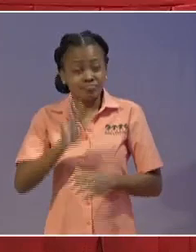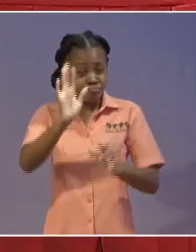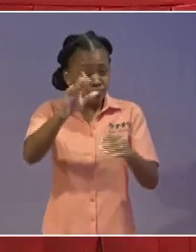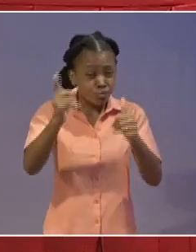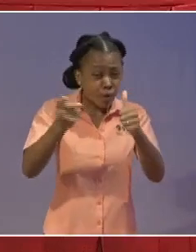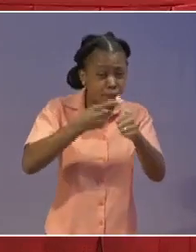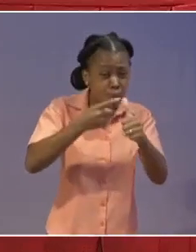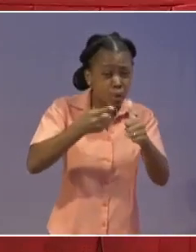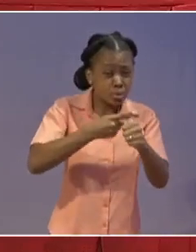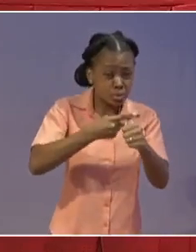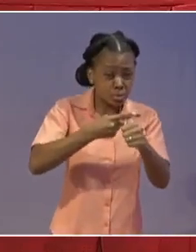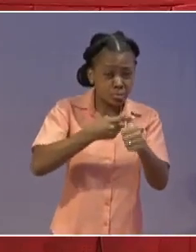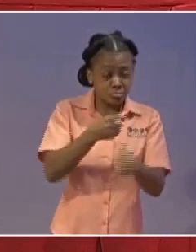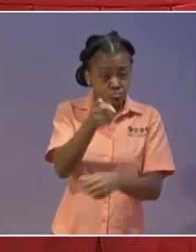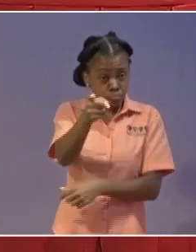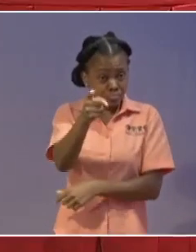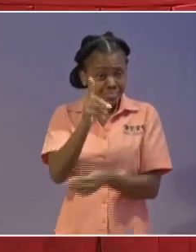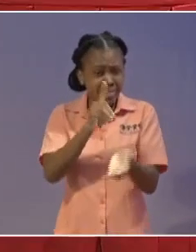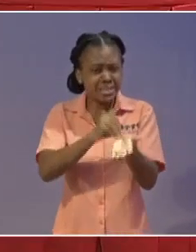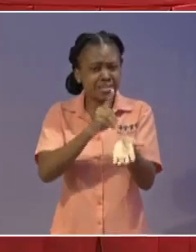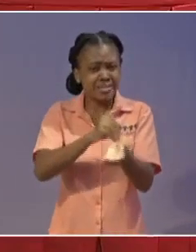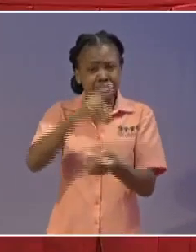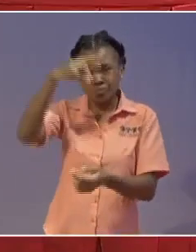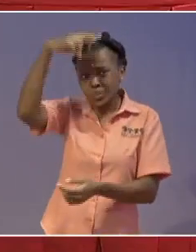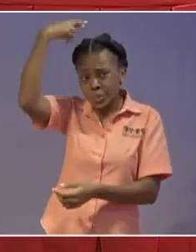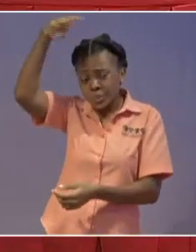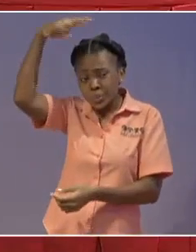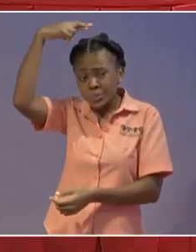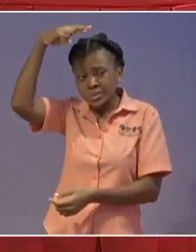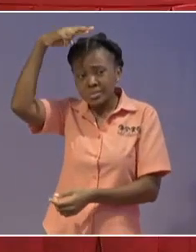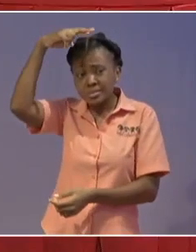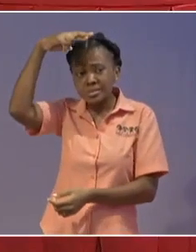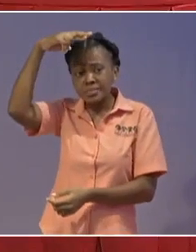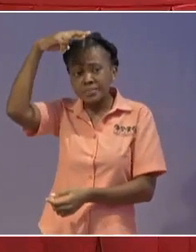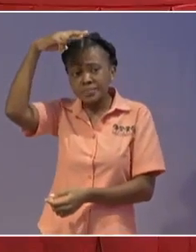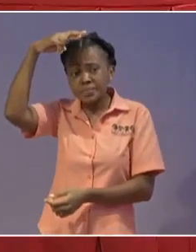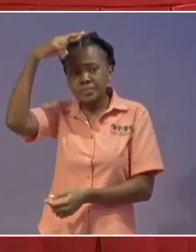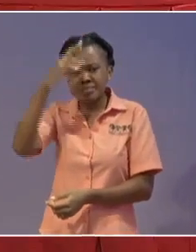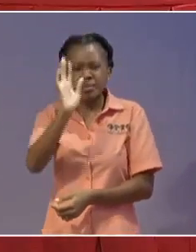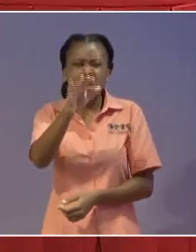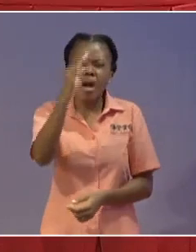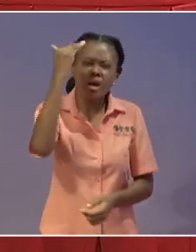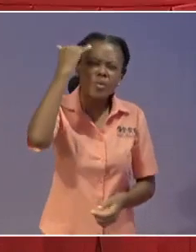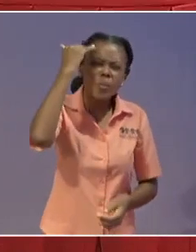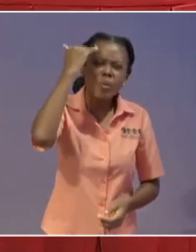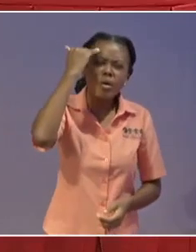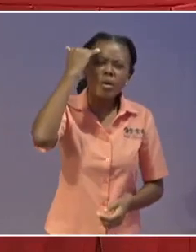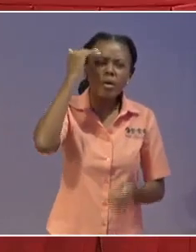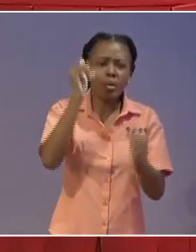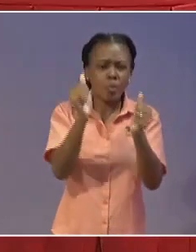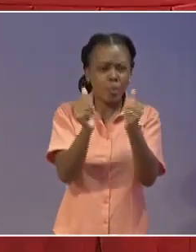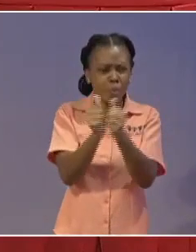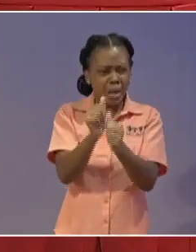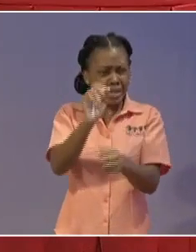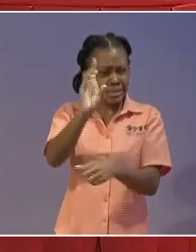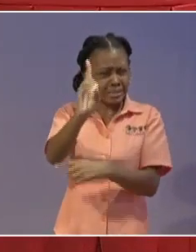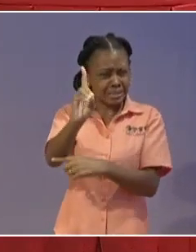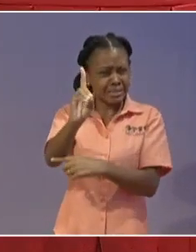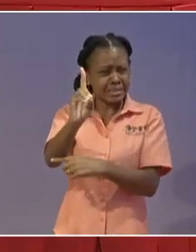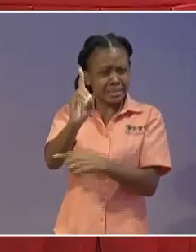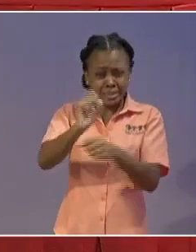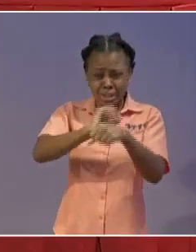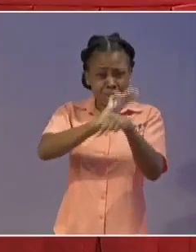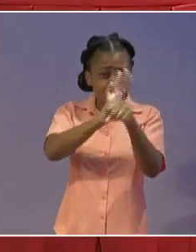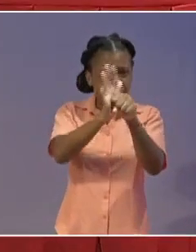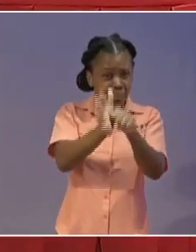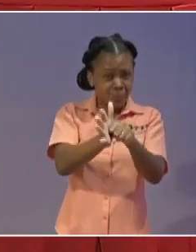is to Dr. Parasram. Dr. Parasram, I know that with the Delta variant in particular, some of the things